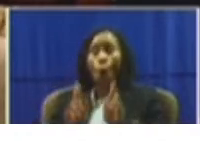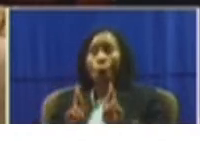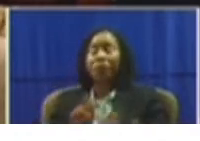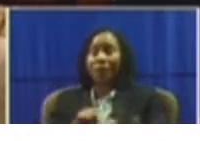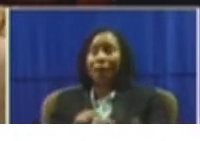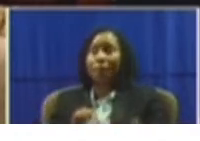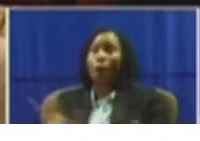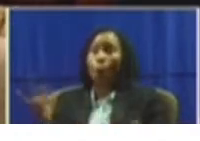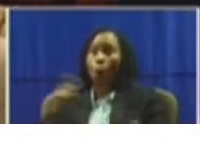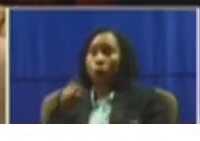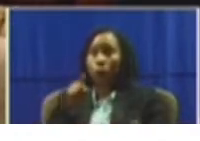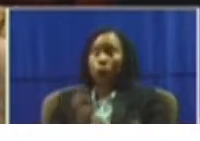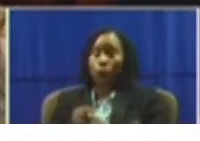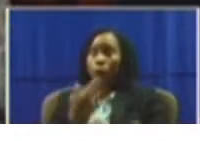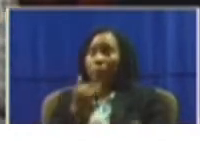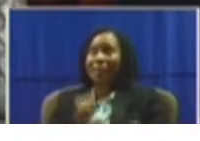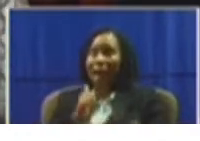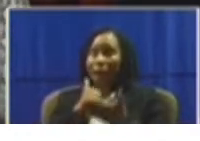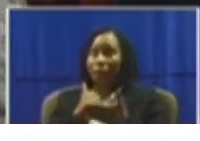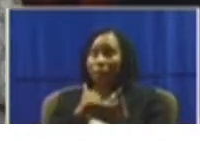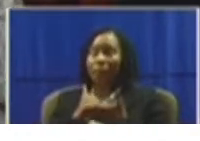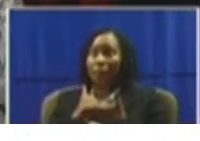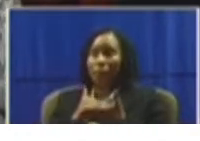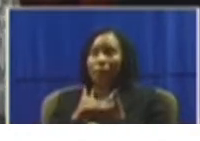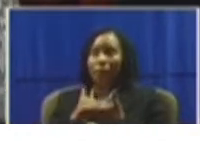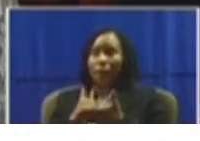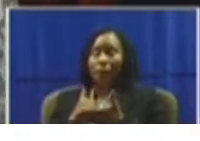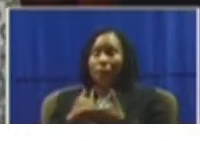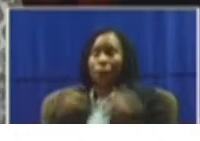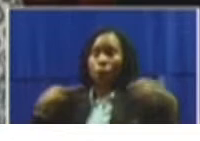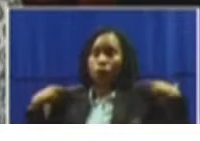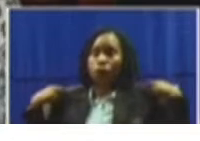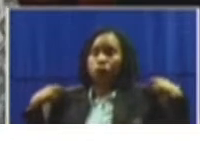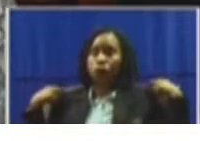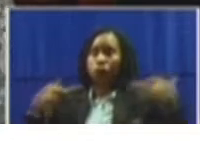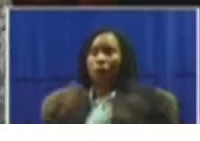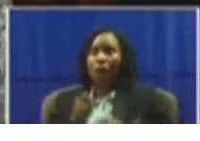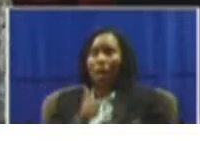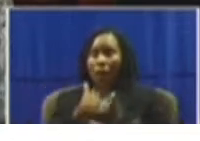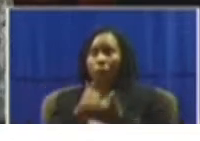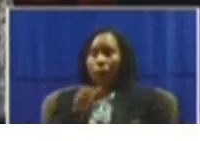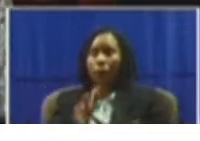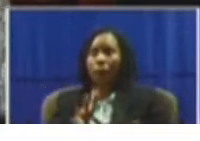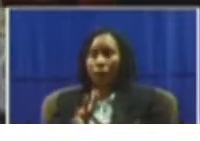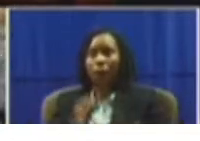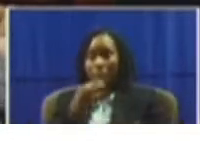that. That's all. That's what I'm saying now.